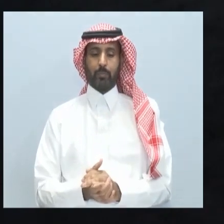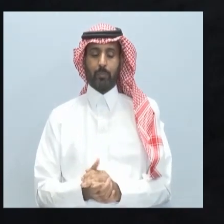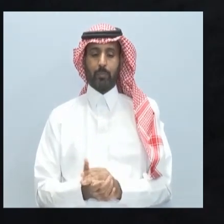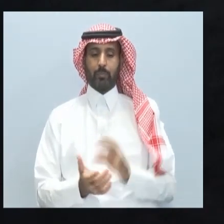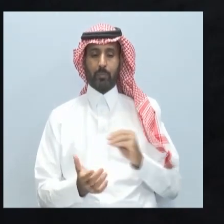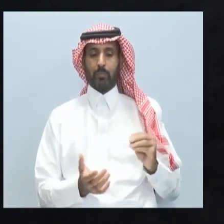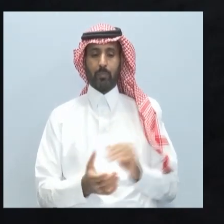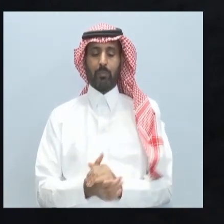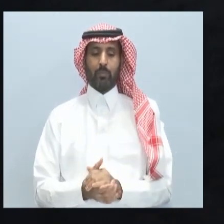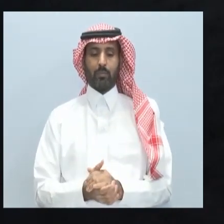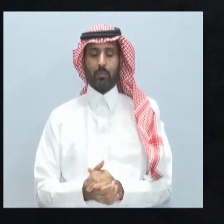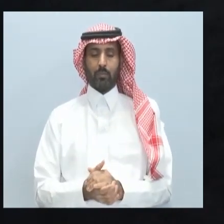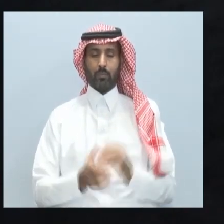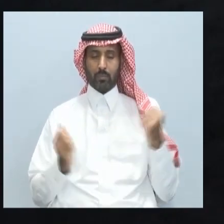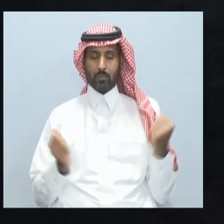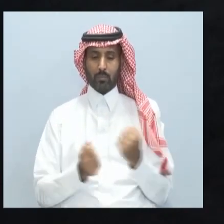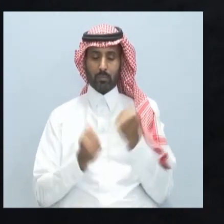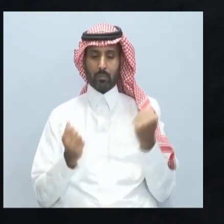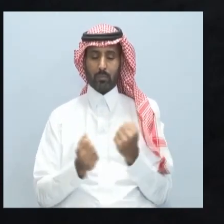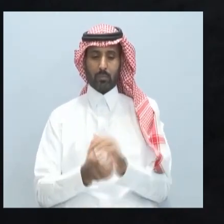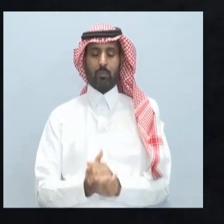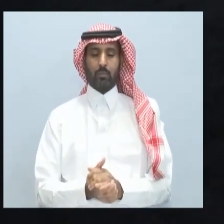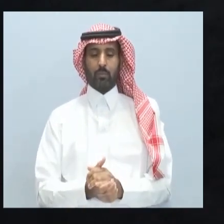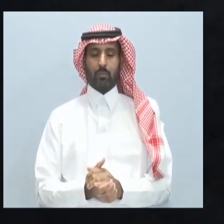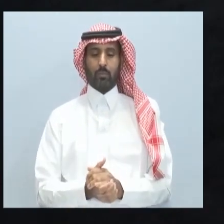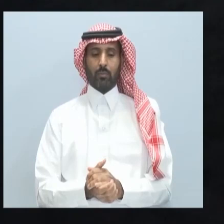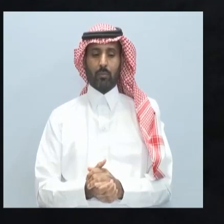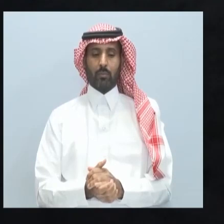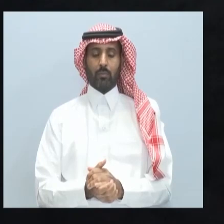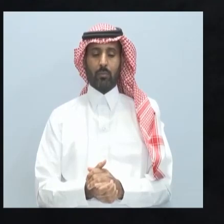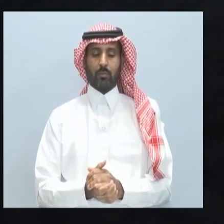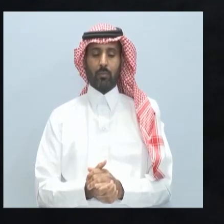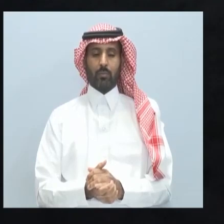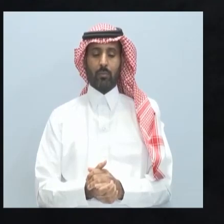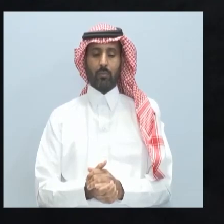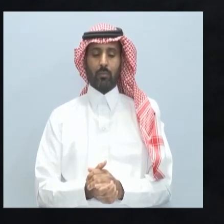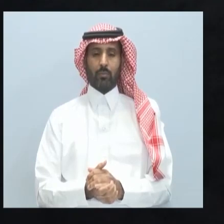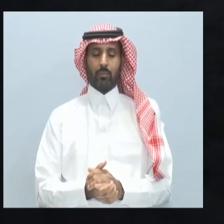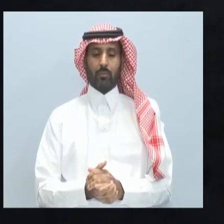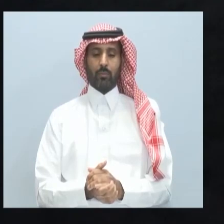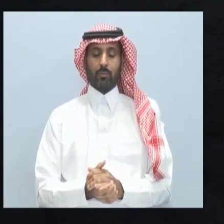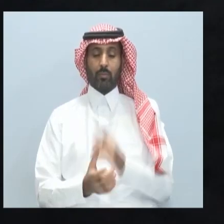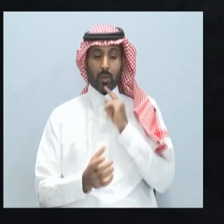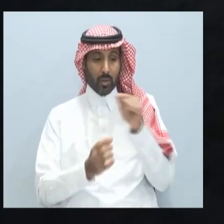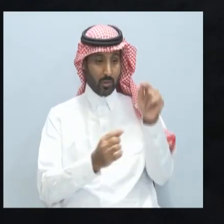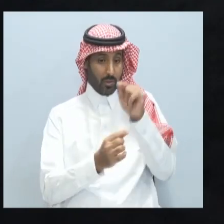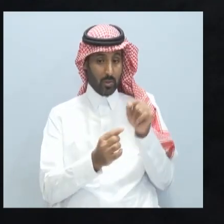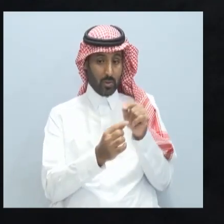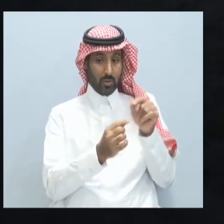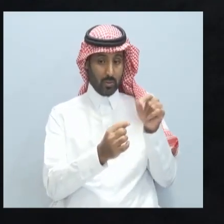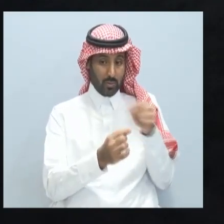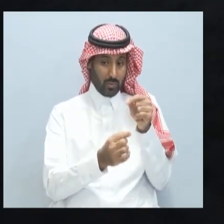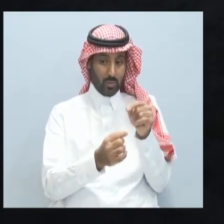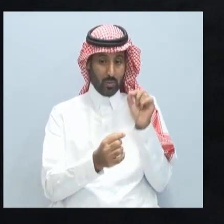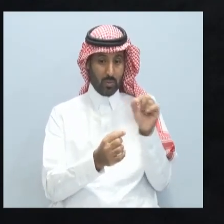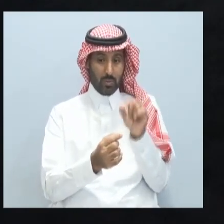to practice. And it doesn't have to always be electronic. The punctuation, which we have the